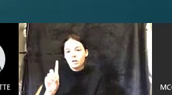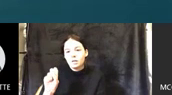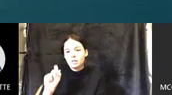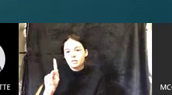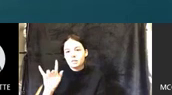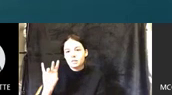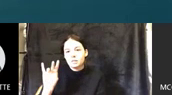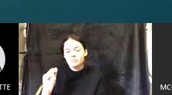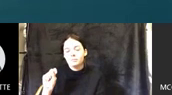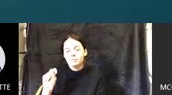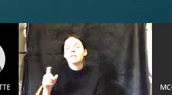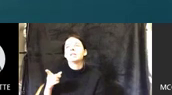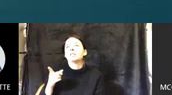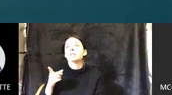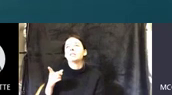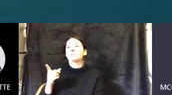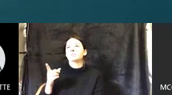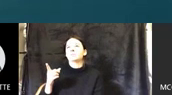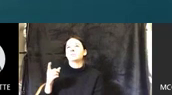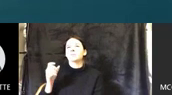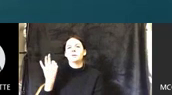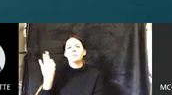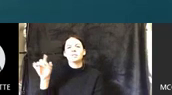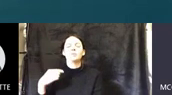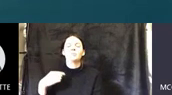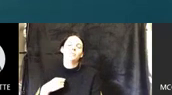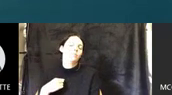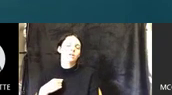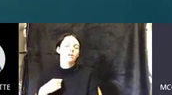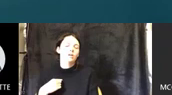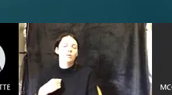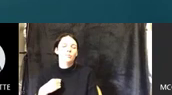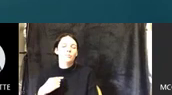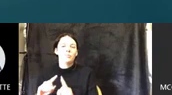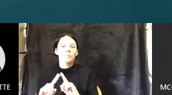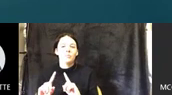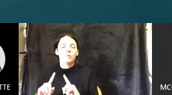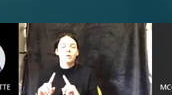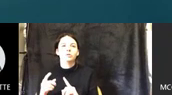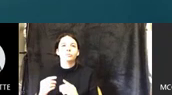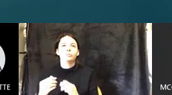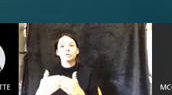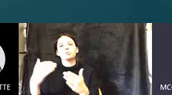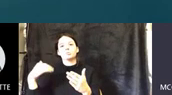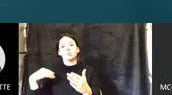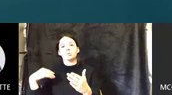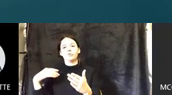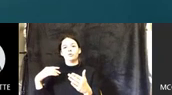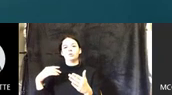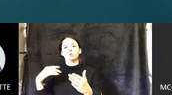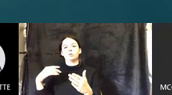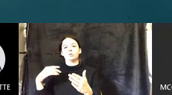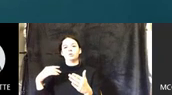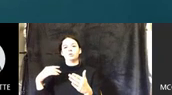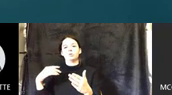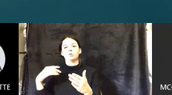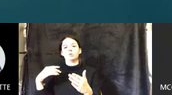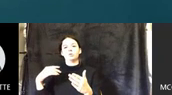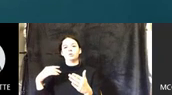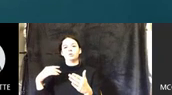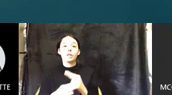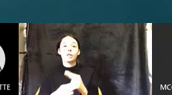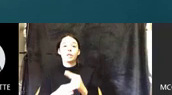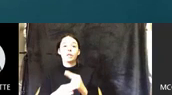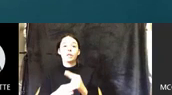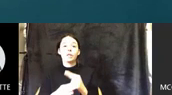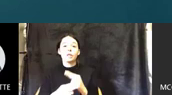happen until recently. But he wouldn't look at me. He looked at my husband